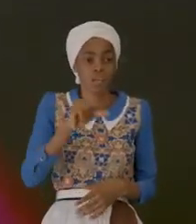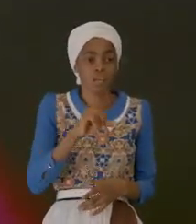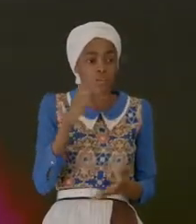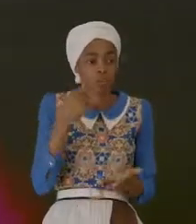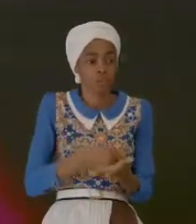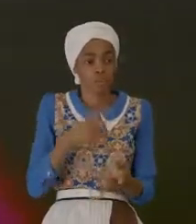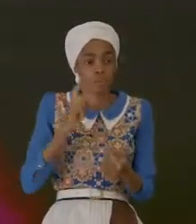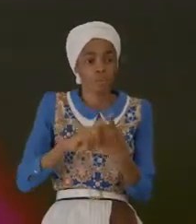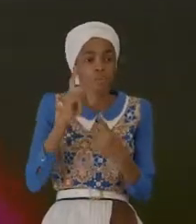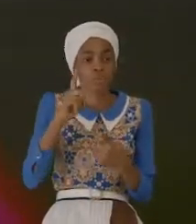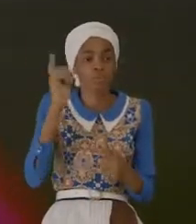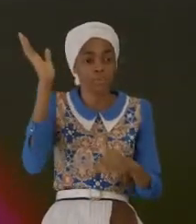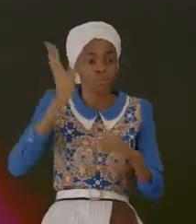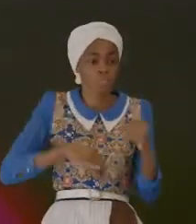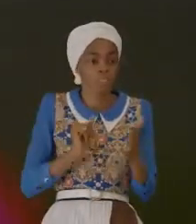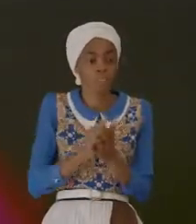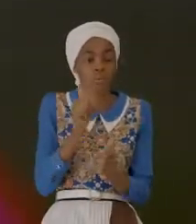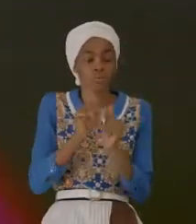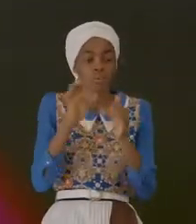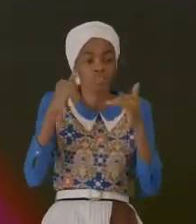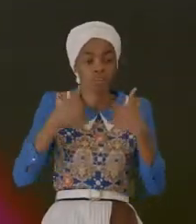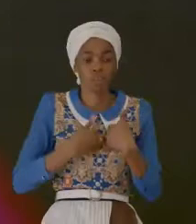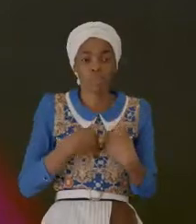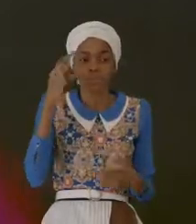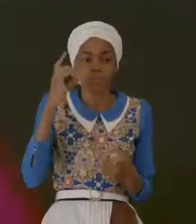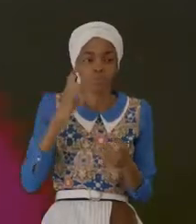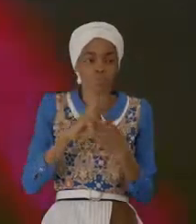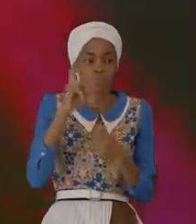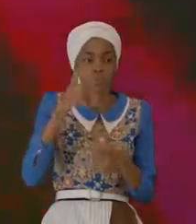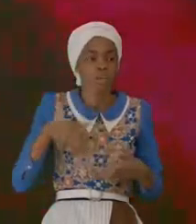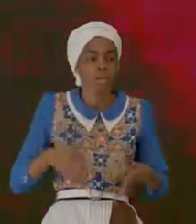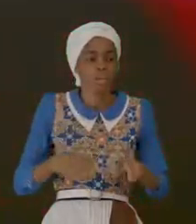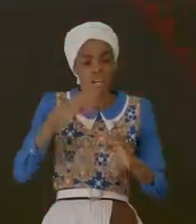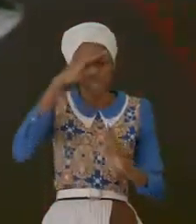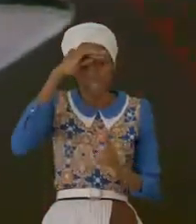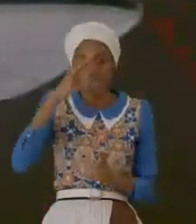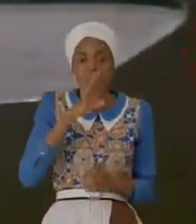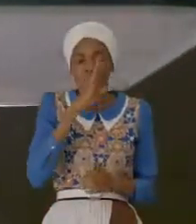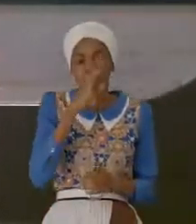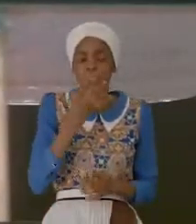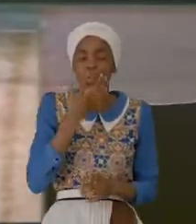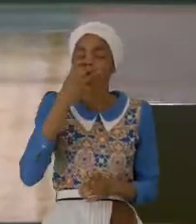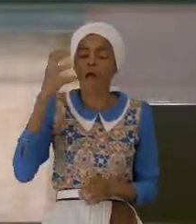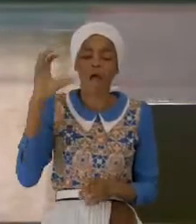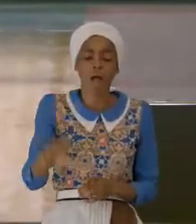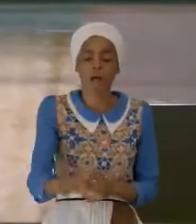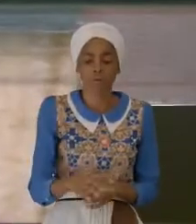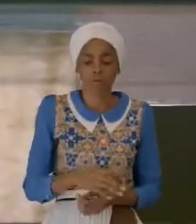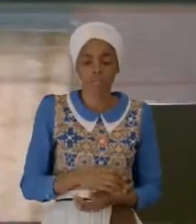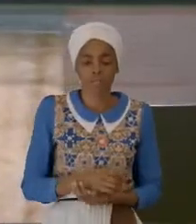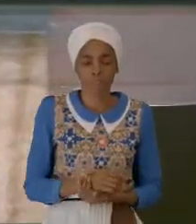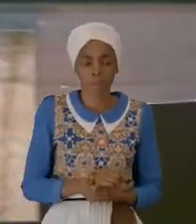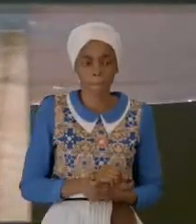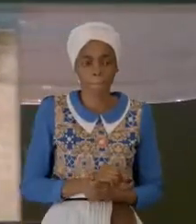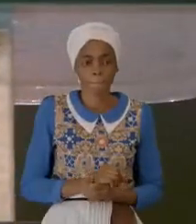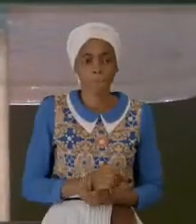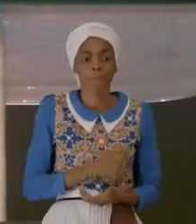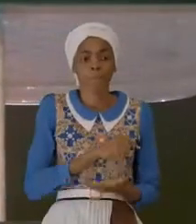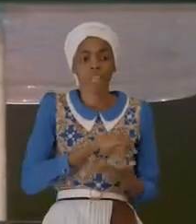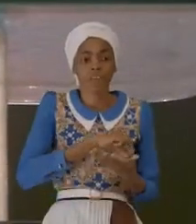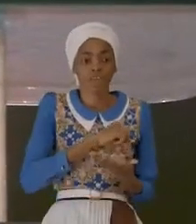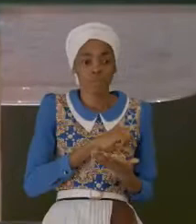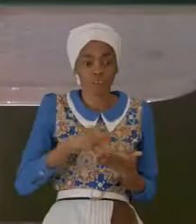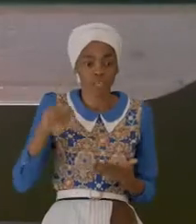which ye have we have preached unto you let him be a curse in verse